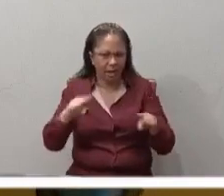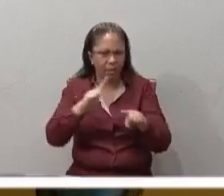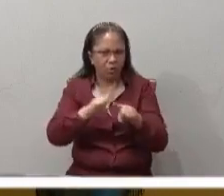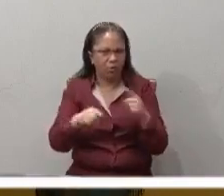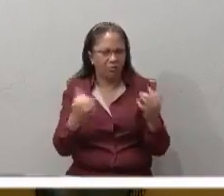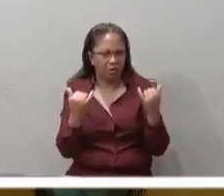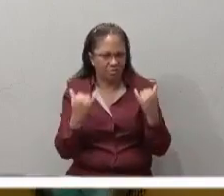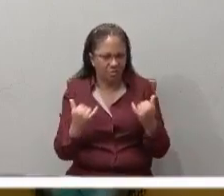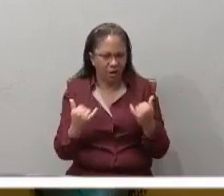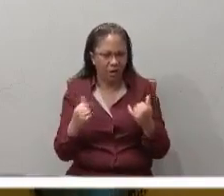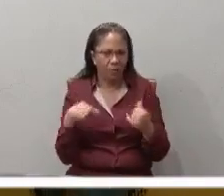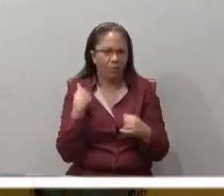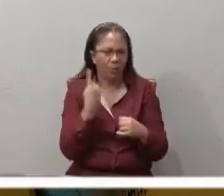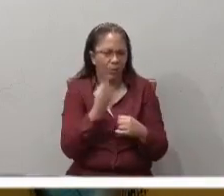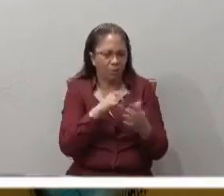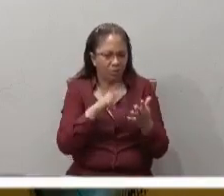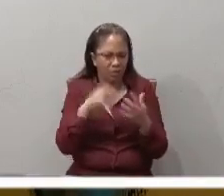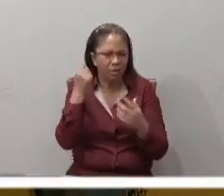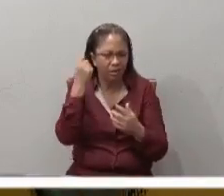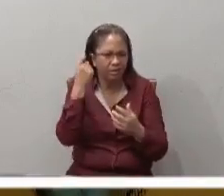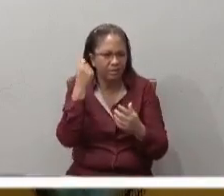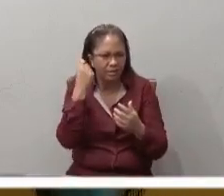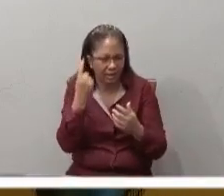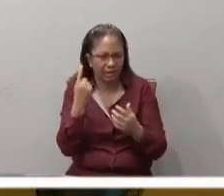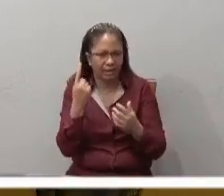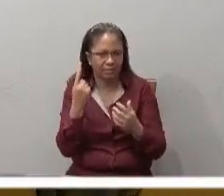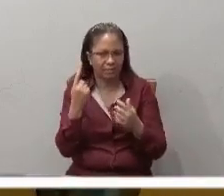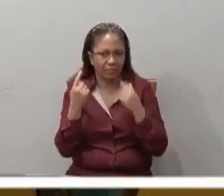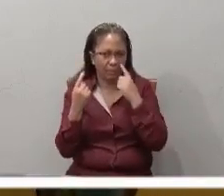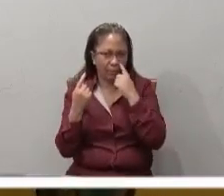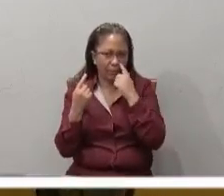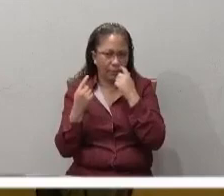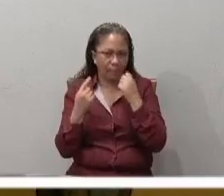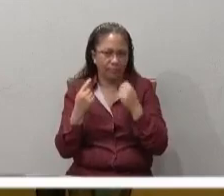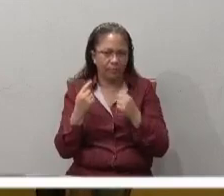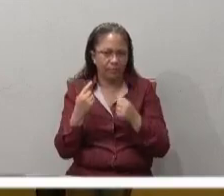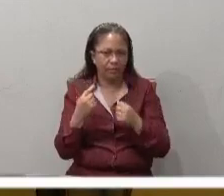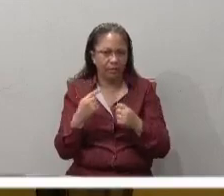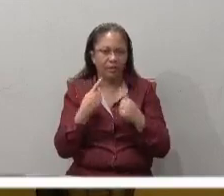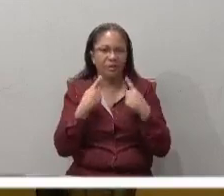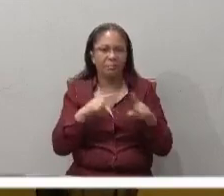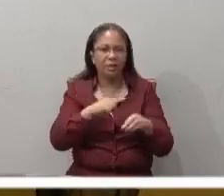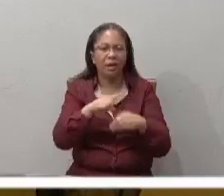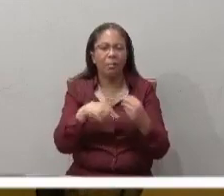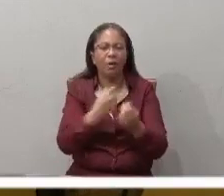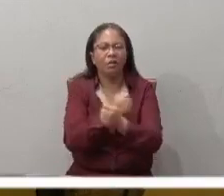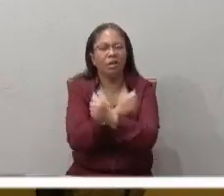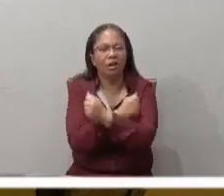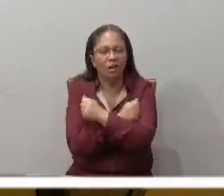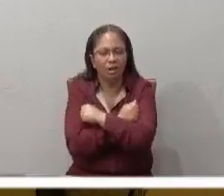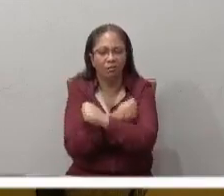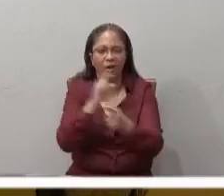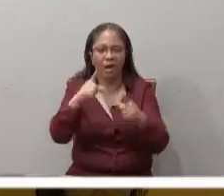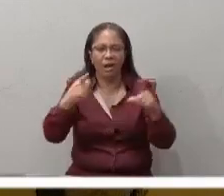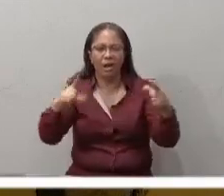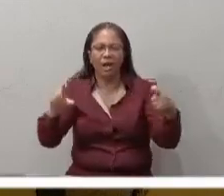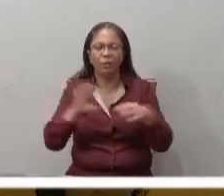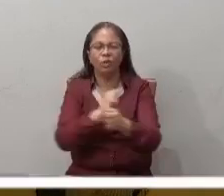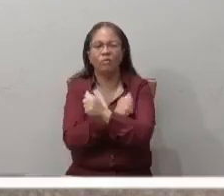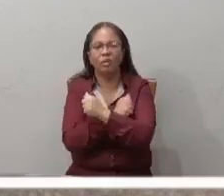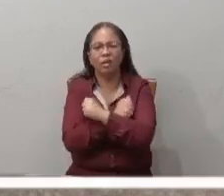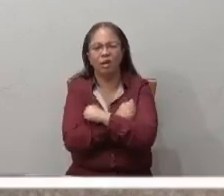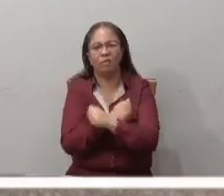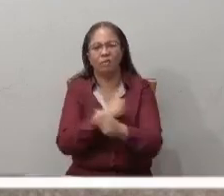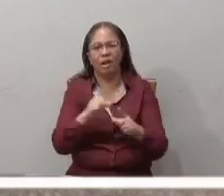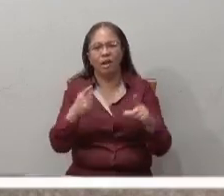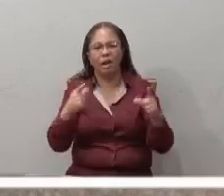a first century Jew would hear and hear really clearly. It is speaking a language of love, and a language of desire,